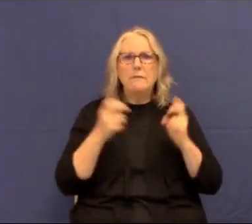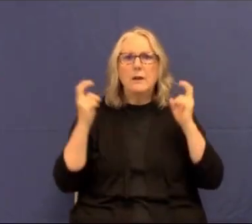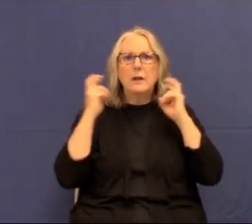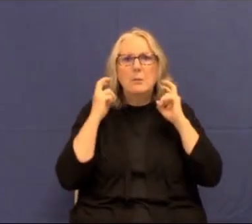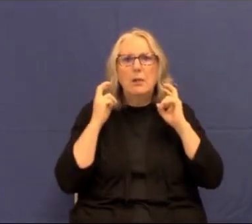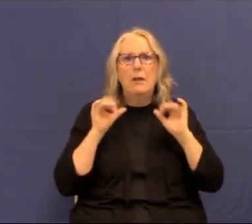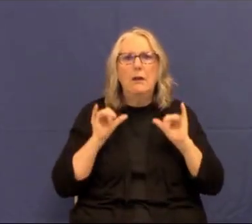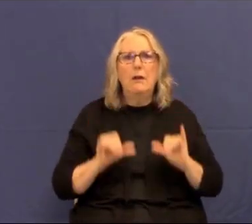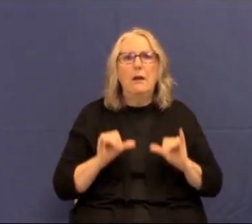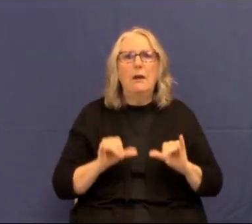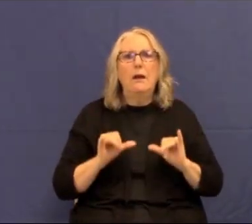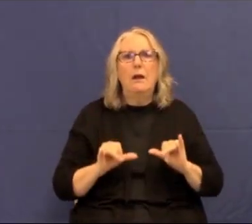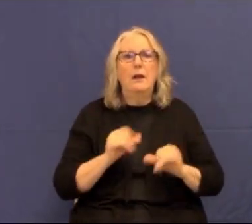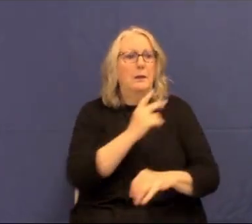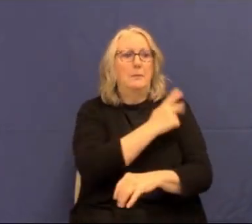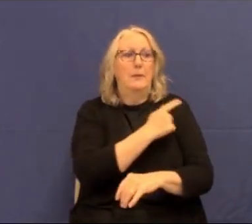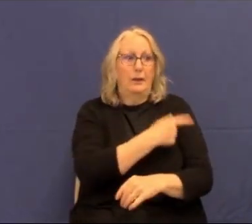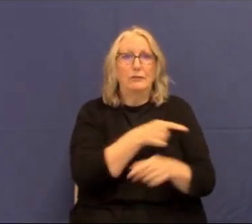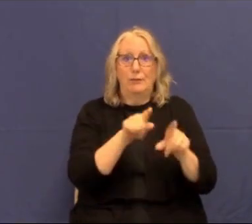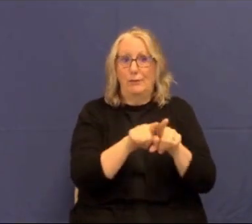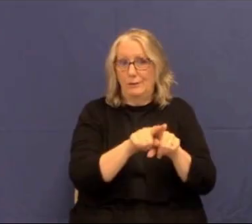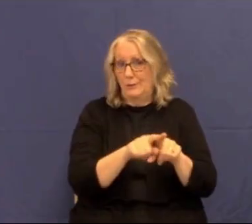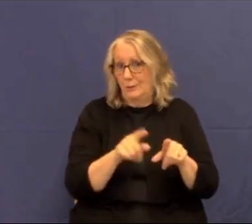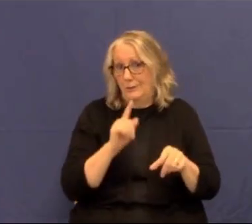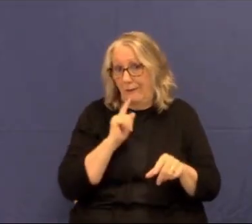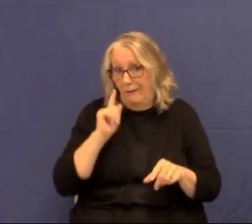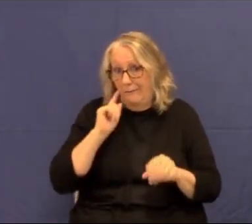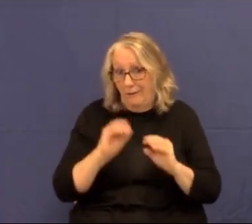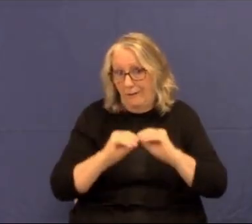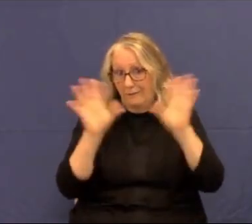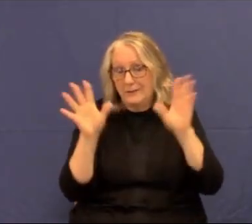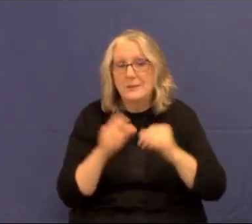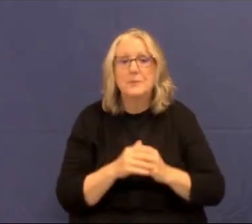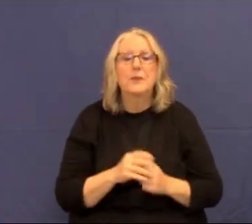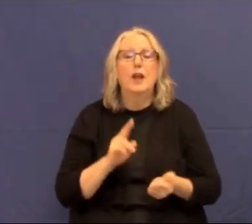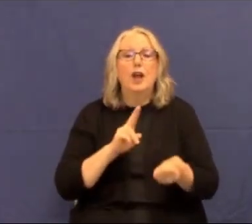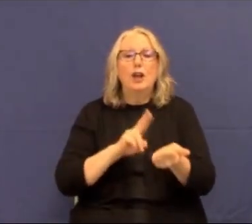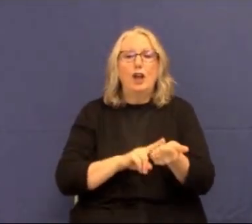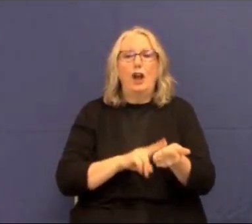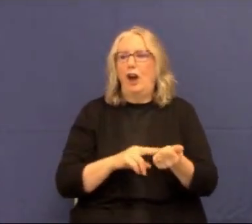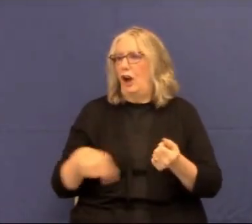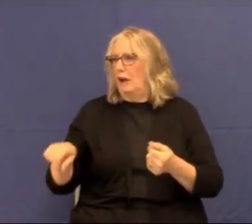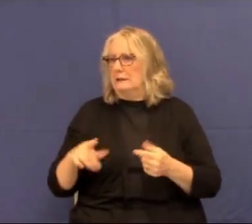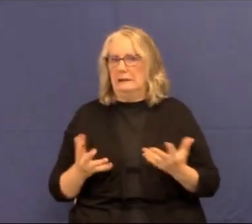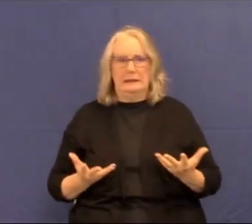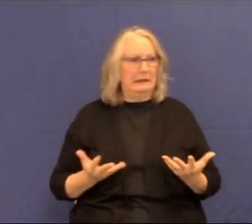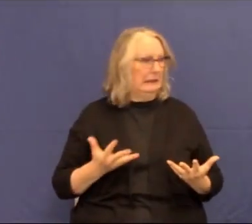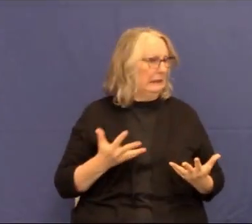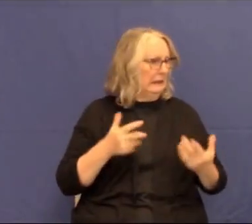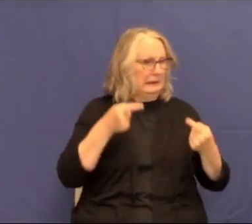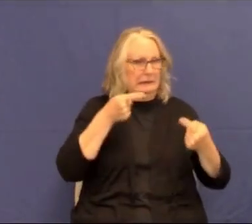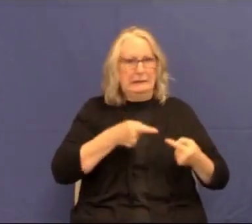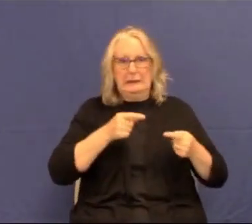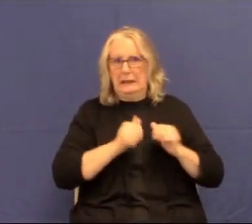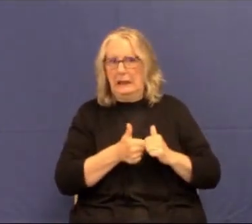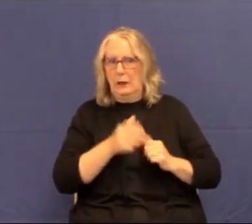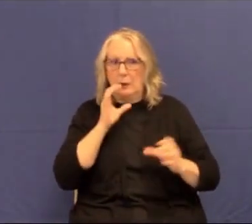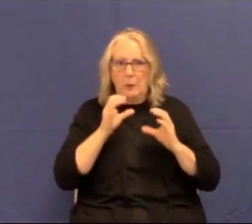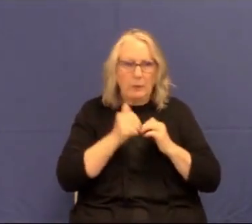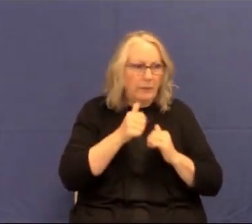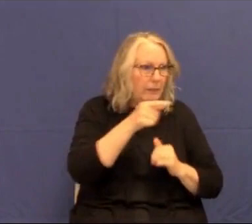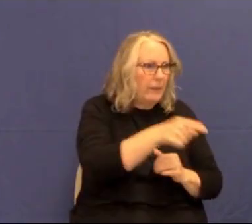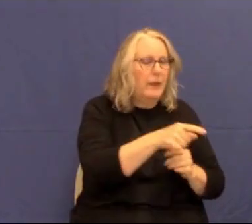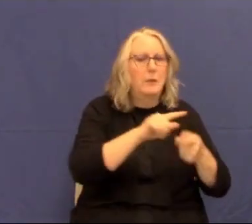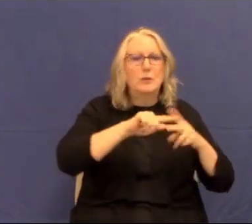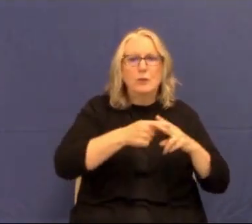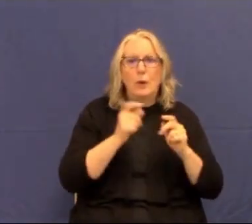patient had cochlear implants, and this patient was obviously also deaf. And the nurses, they were struggling to communicate with this